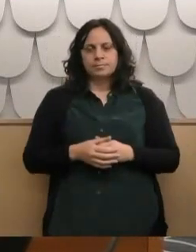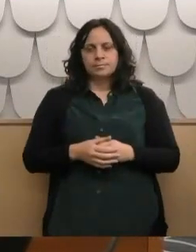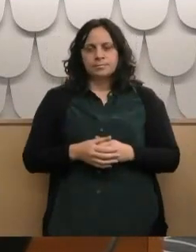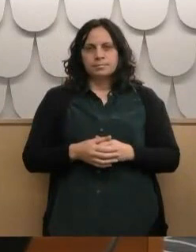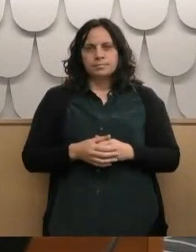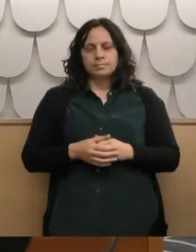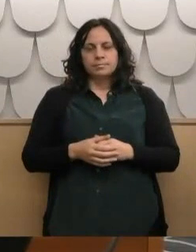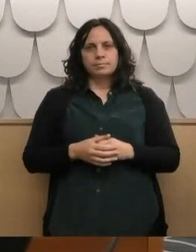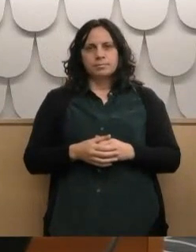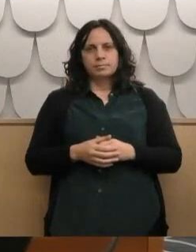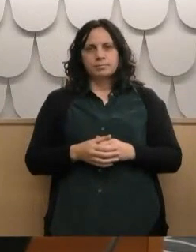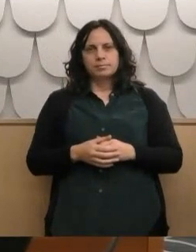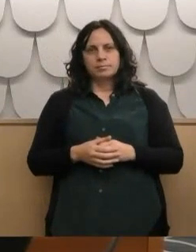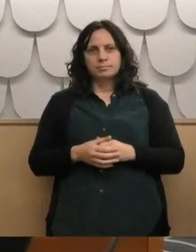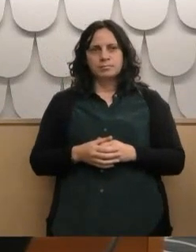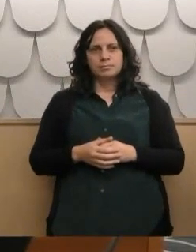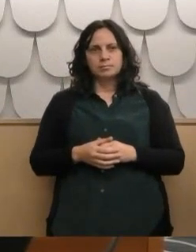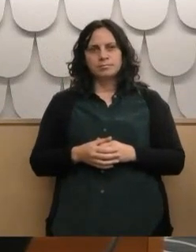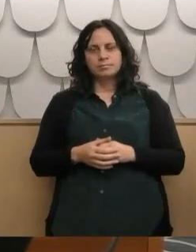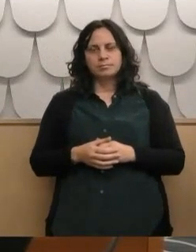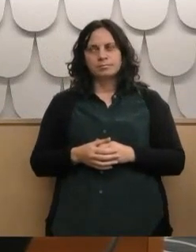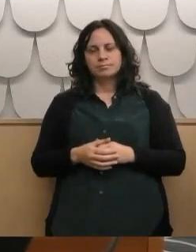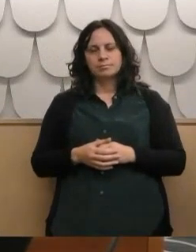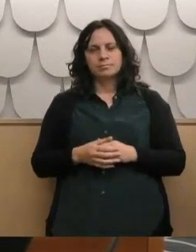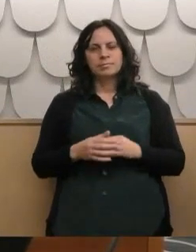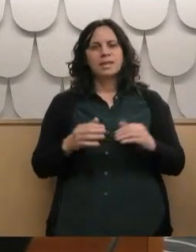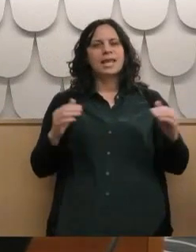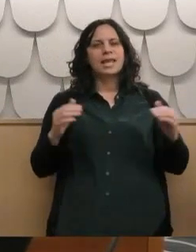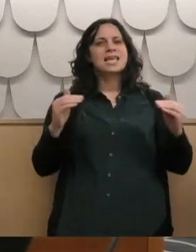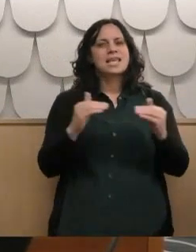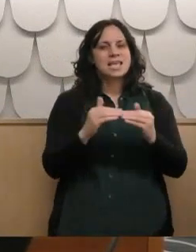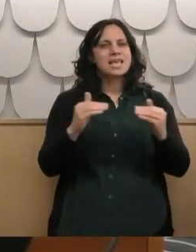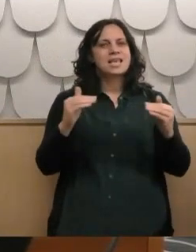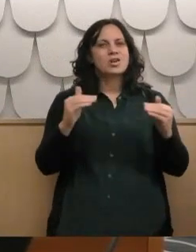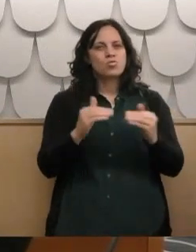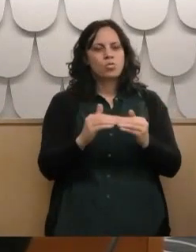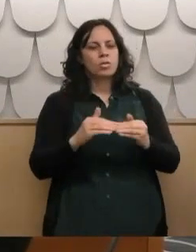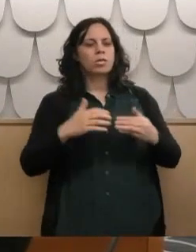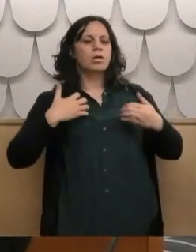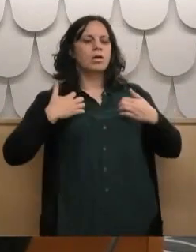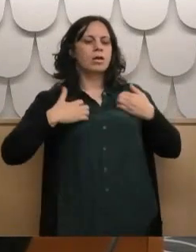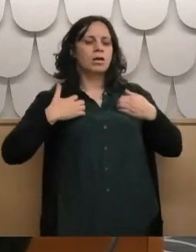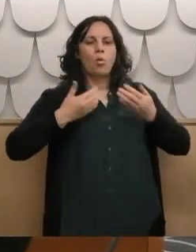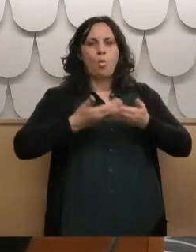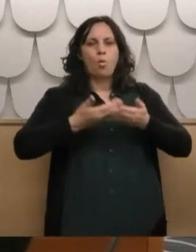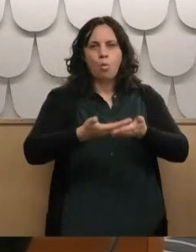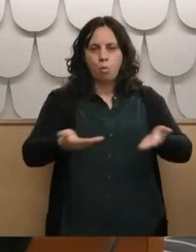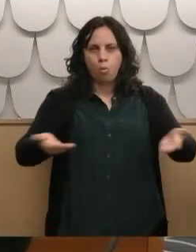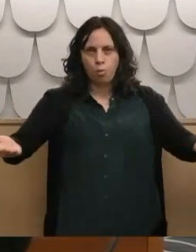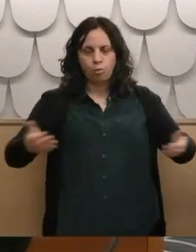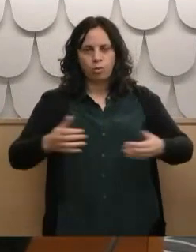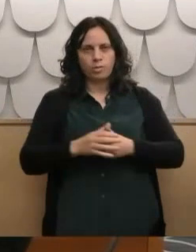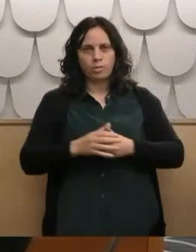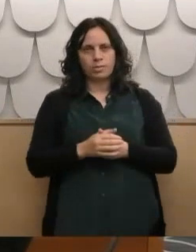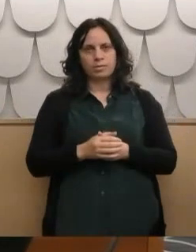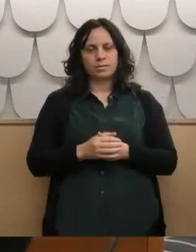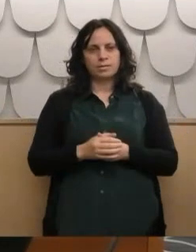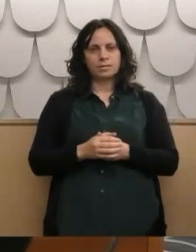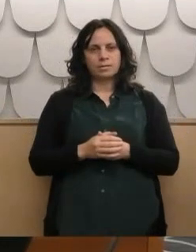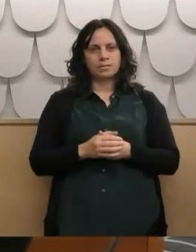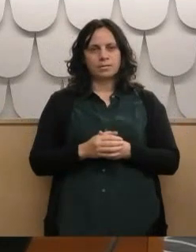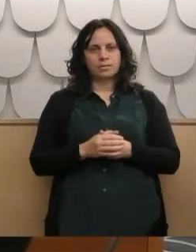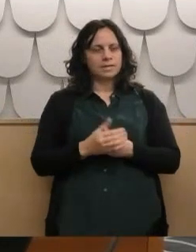An equal interest. It is always the state's responsibility to ensure the welfare of New